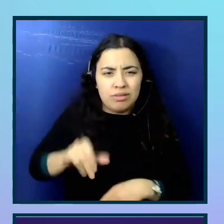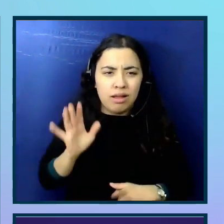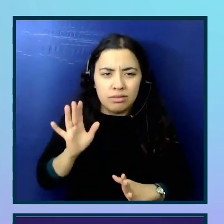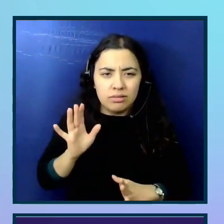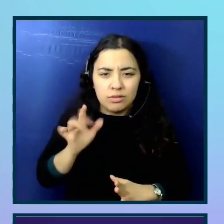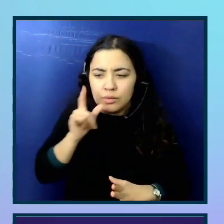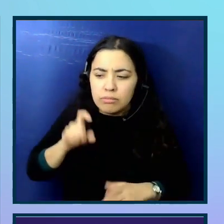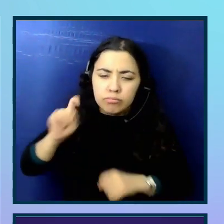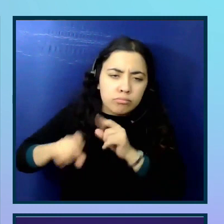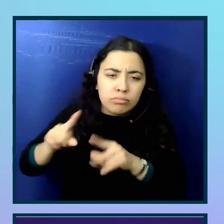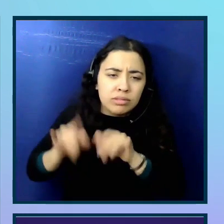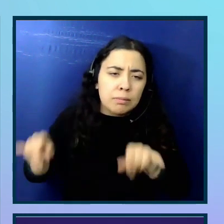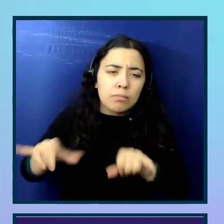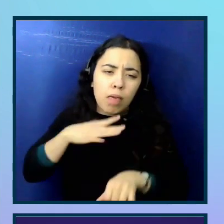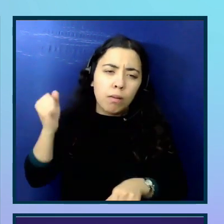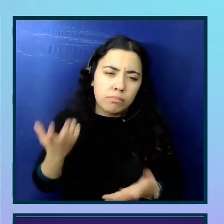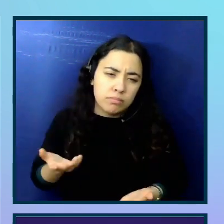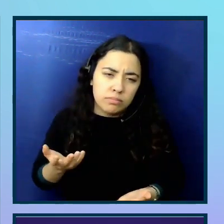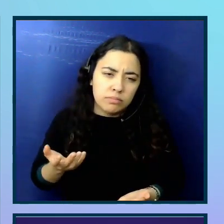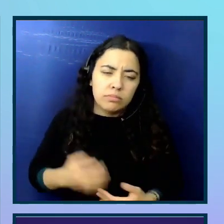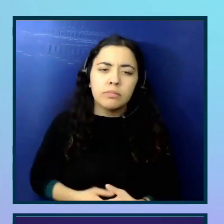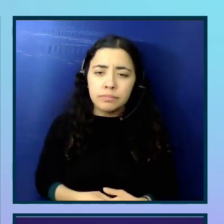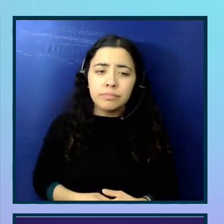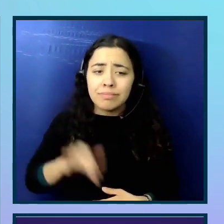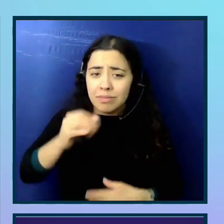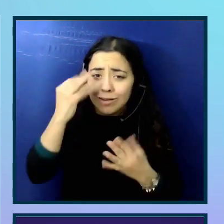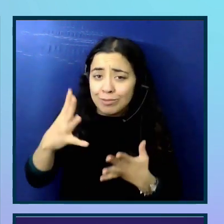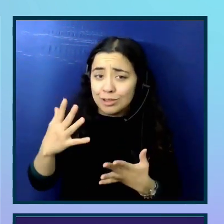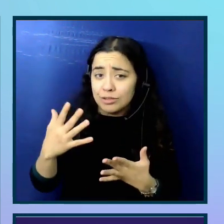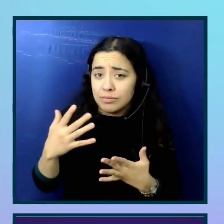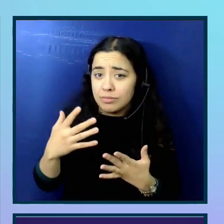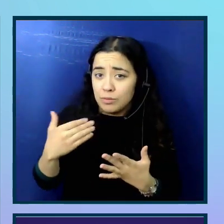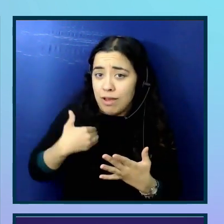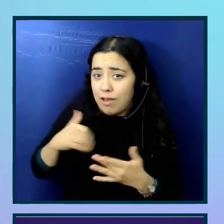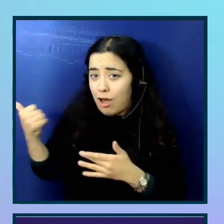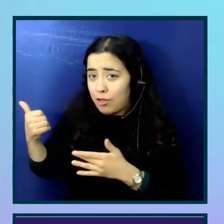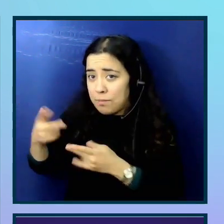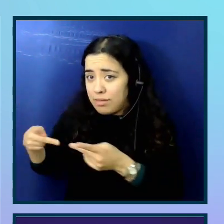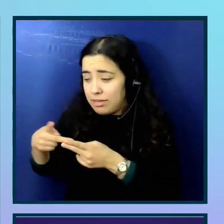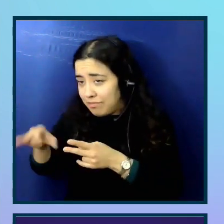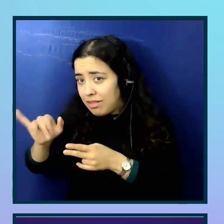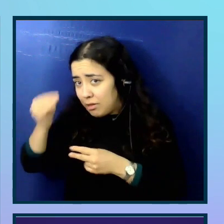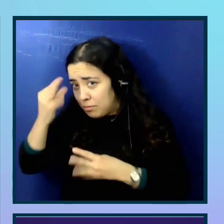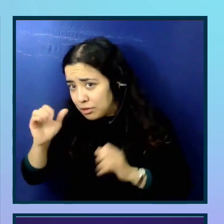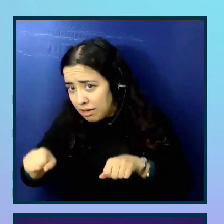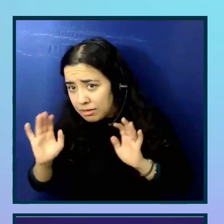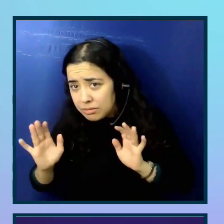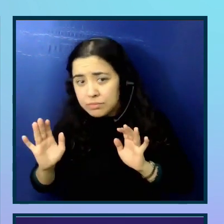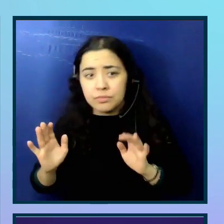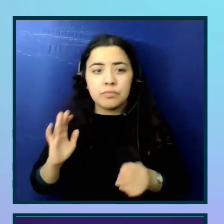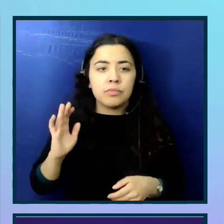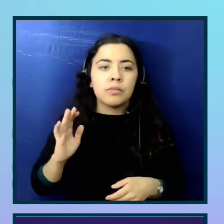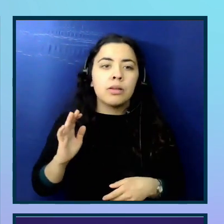and over and over. So, does this information live elsewhere? are text parameters enough? So are you